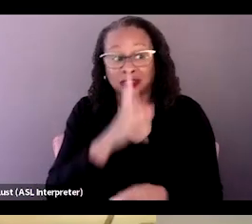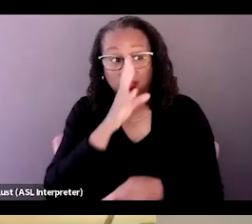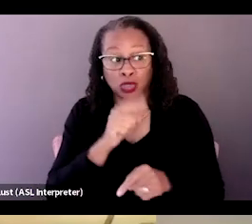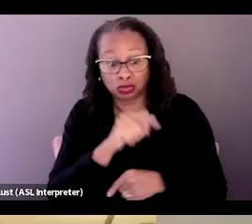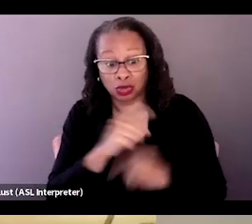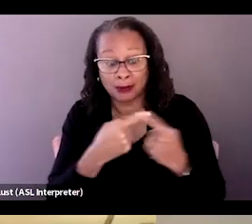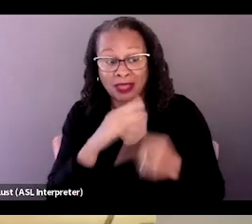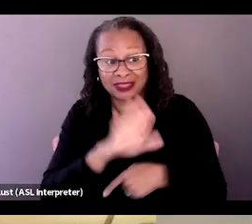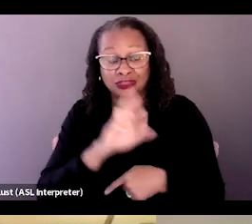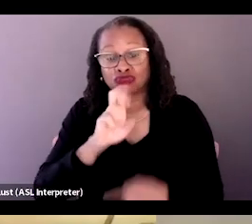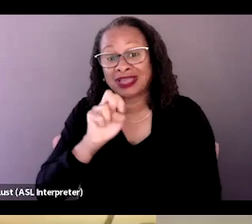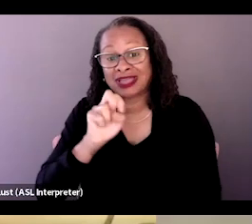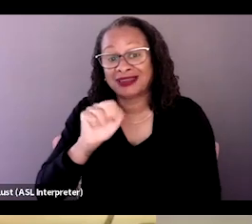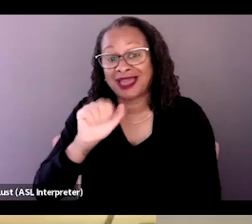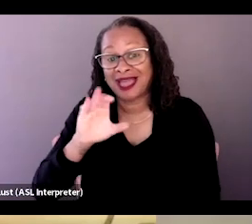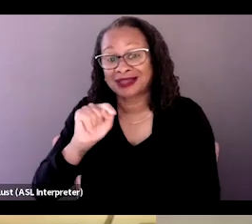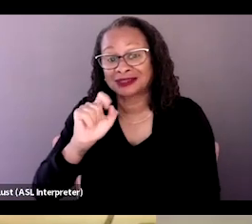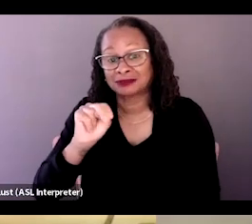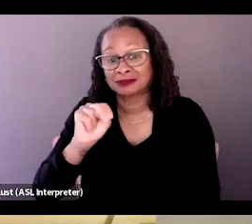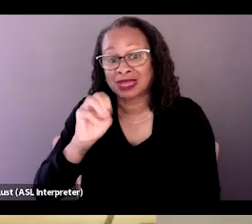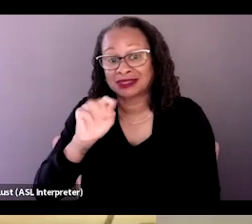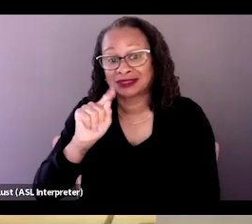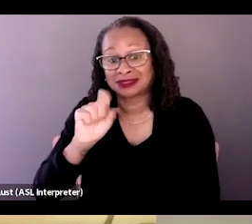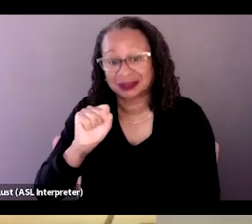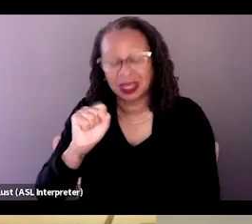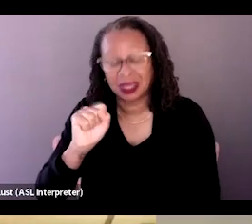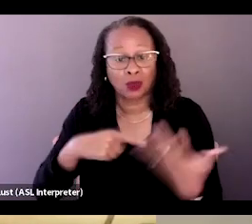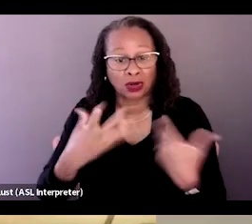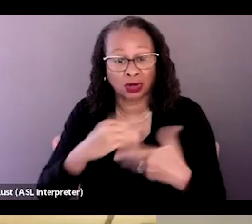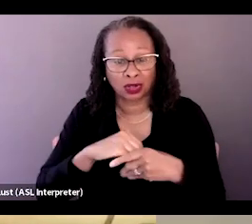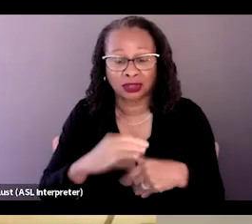whether what they might bring up? She played a